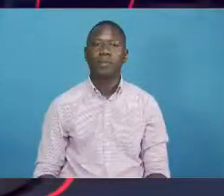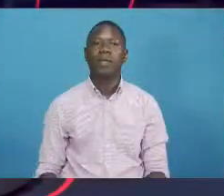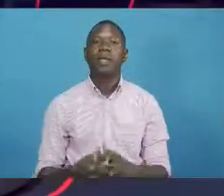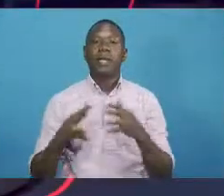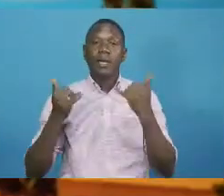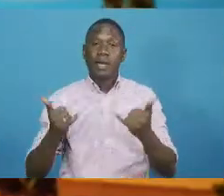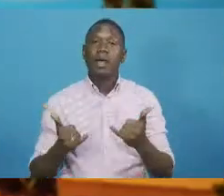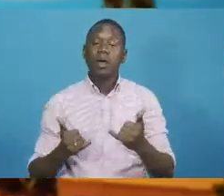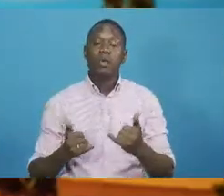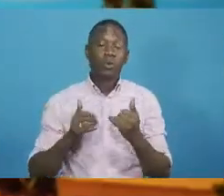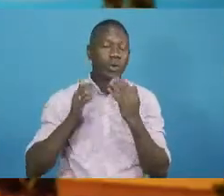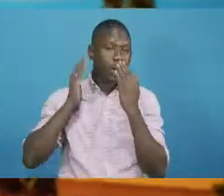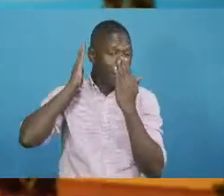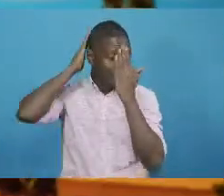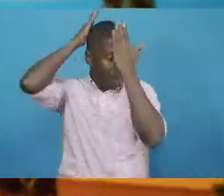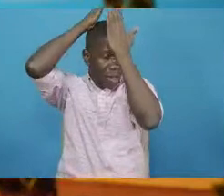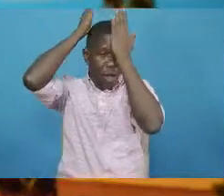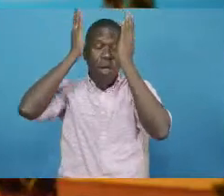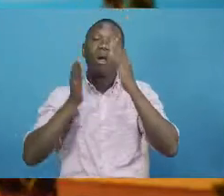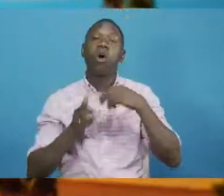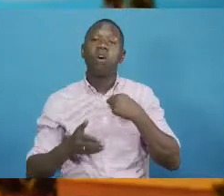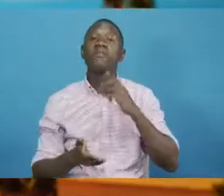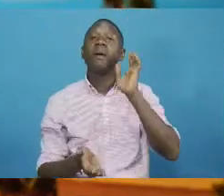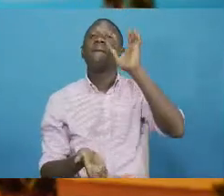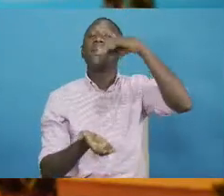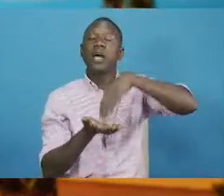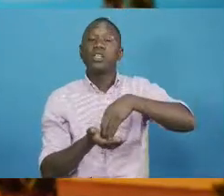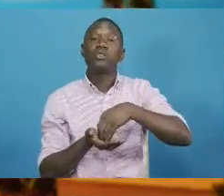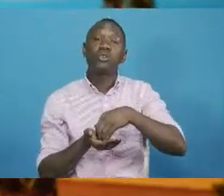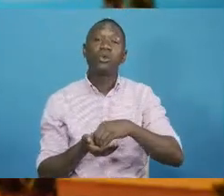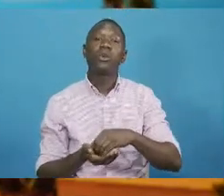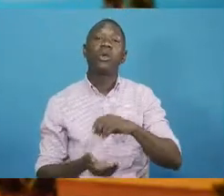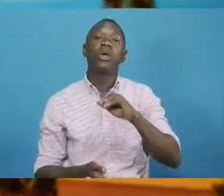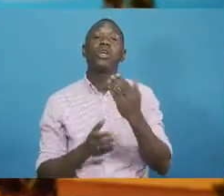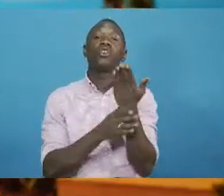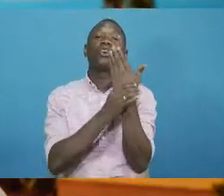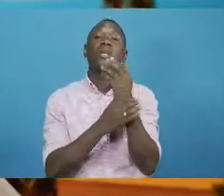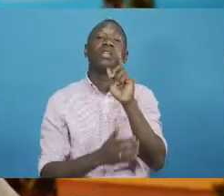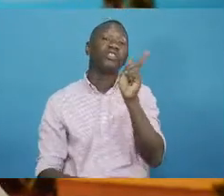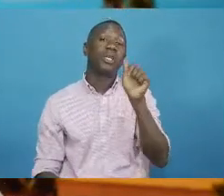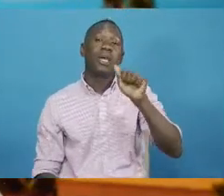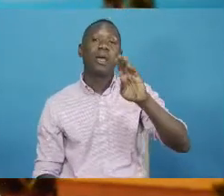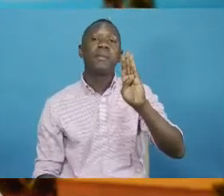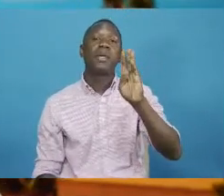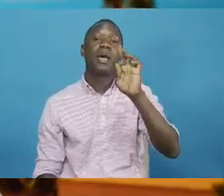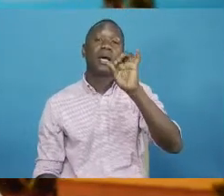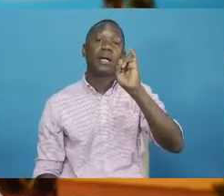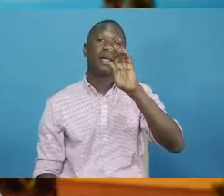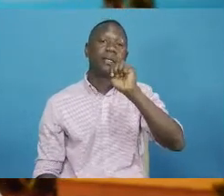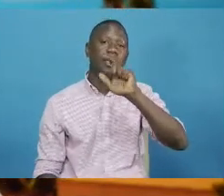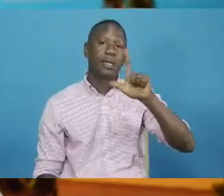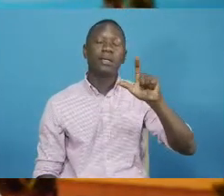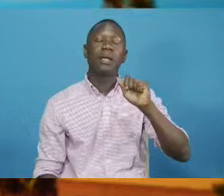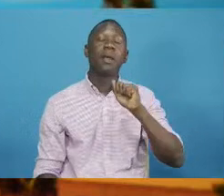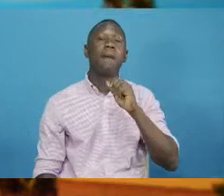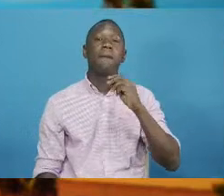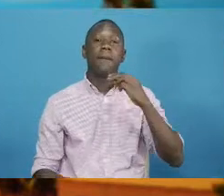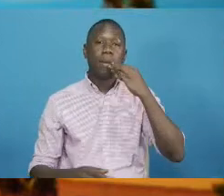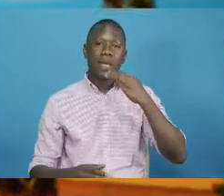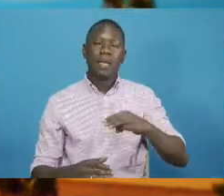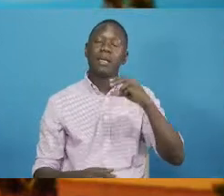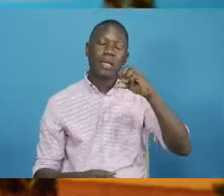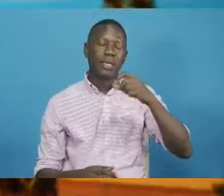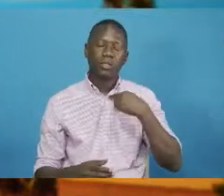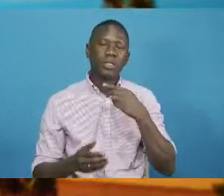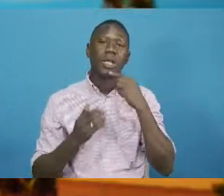Now, the Catholic Bishop of the Diocese of Banjul, the Most Reverend Dr. Gabriel Mendy, in his Assumption Day message, called on believers and members